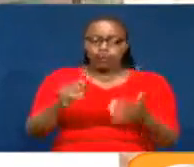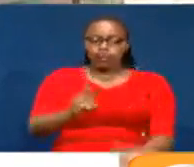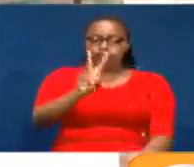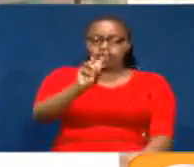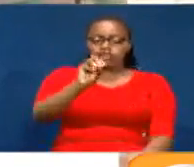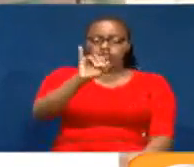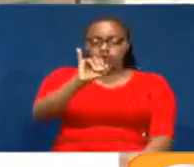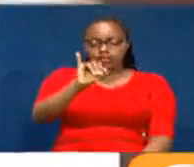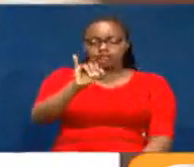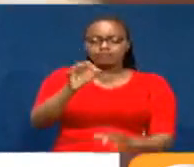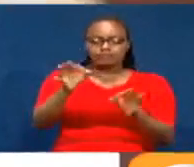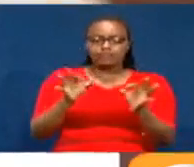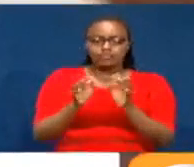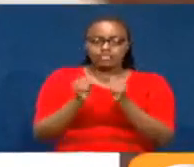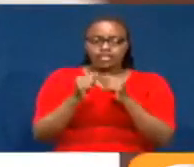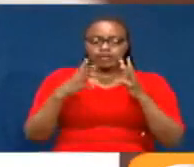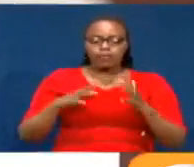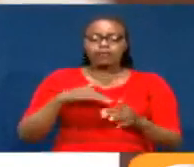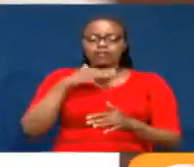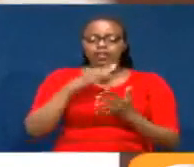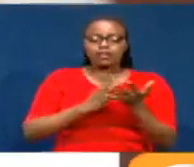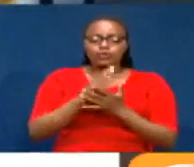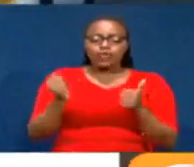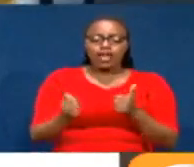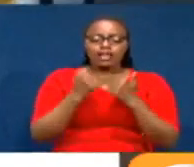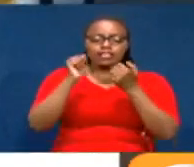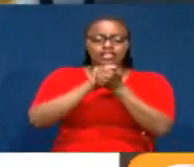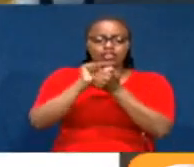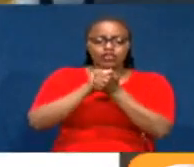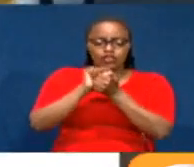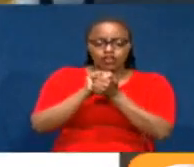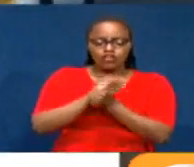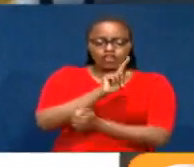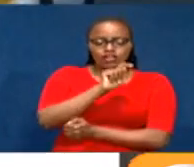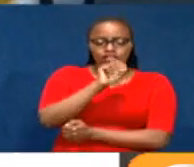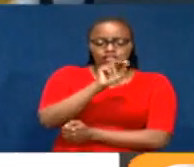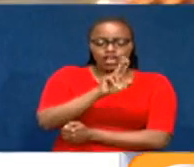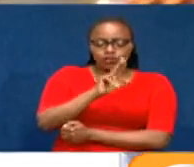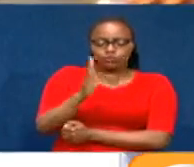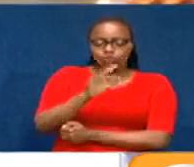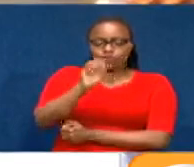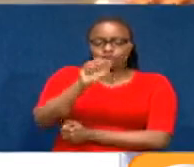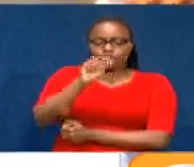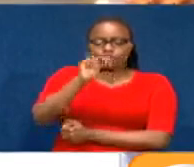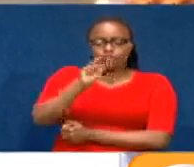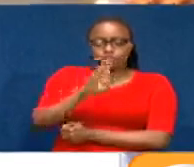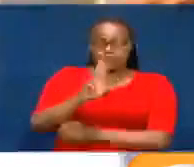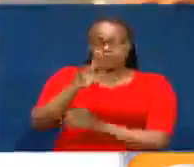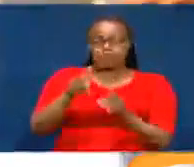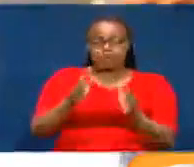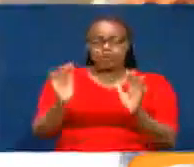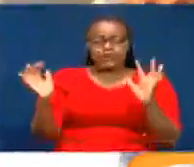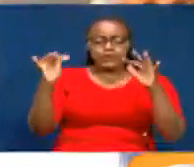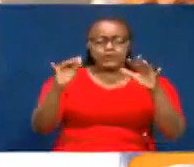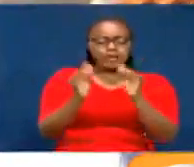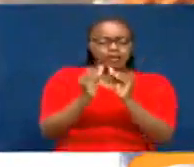the families of 10 people who perished in a road accident on Friday along the Taru Samburu Road converged here